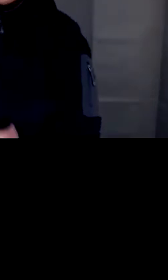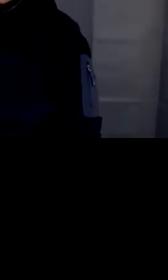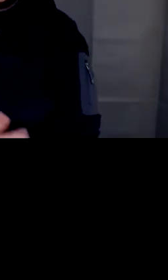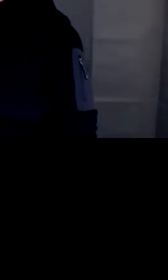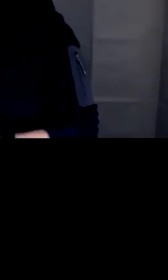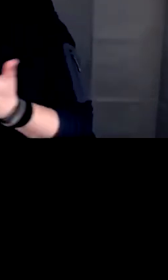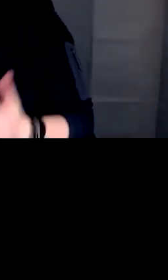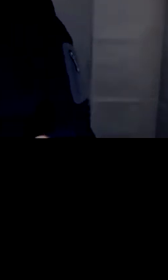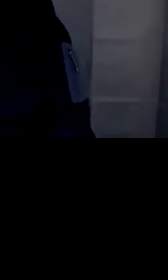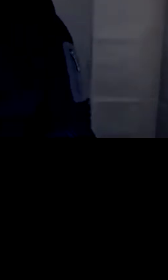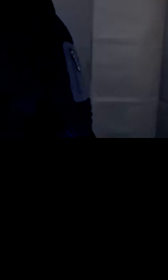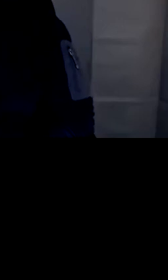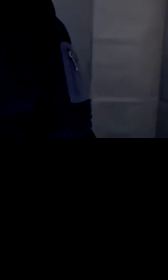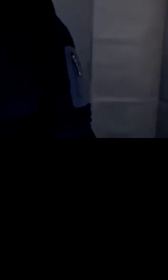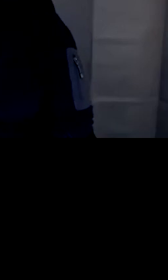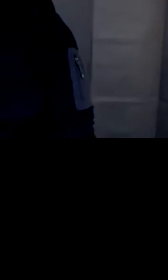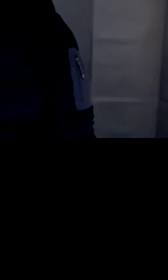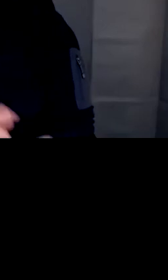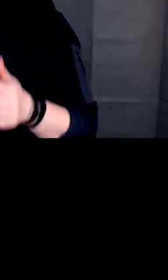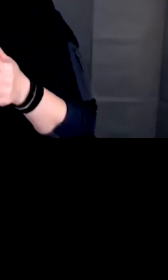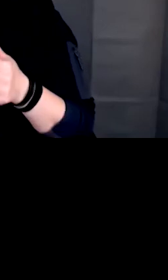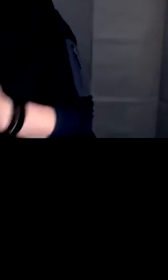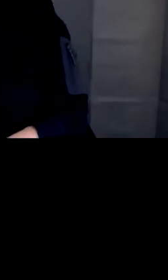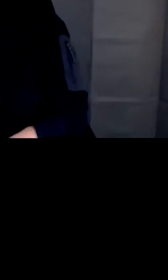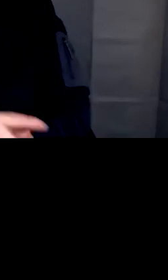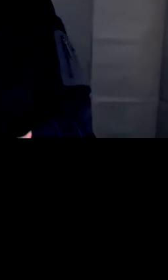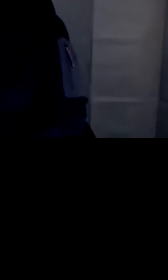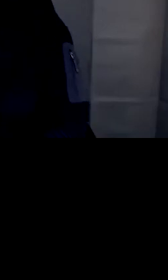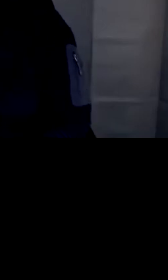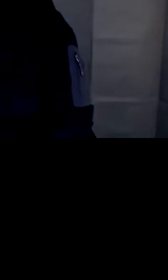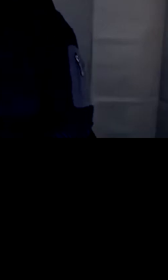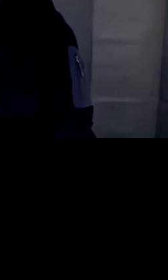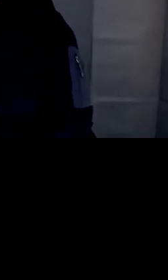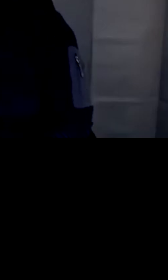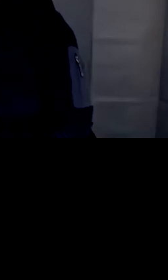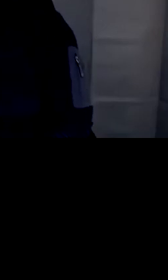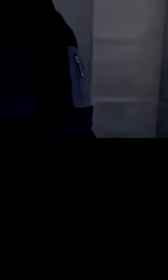some questions, and the first question is,